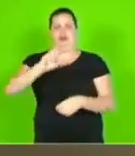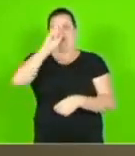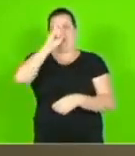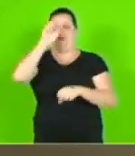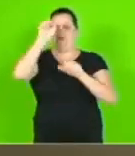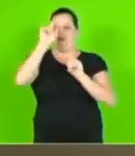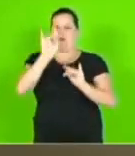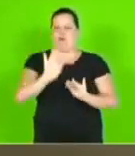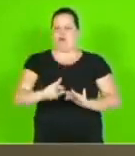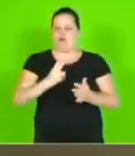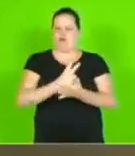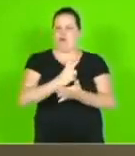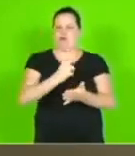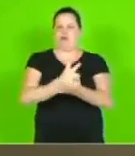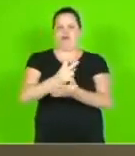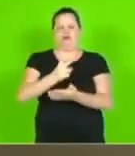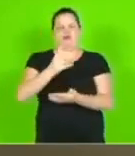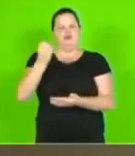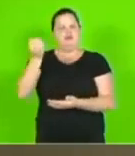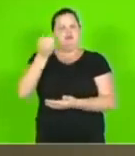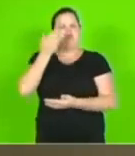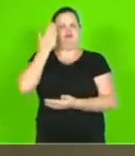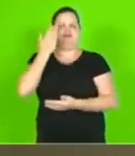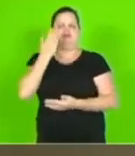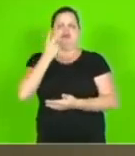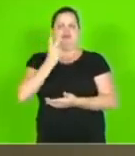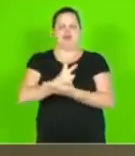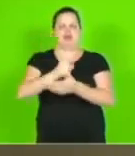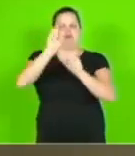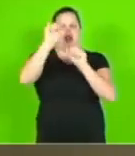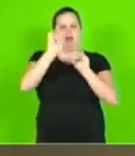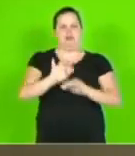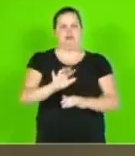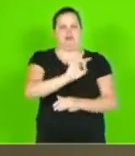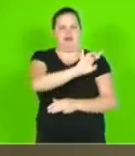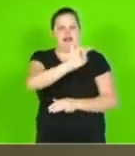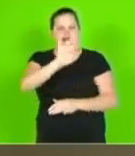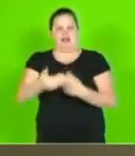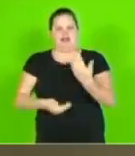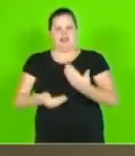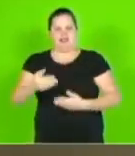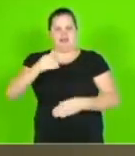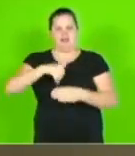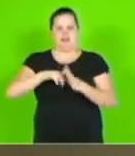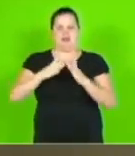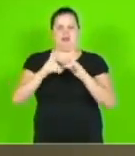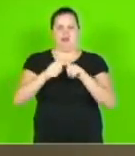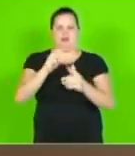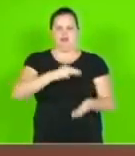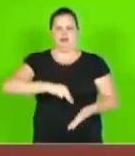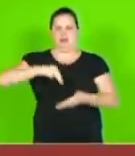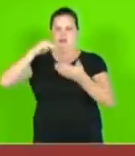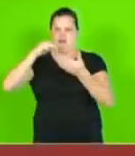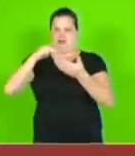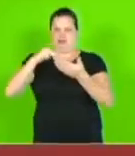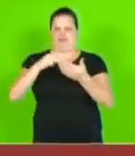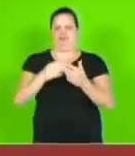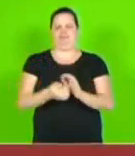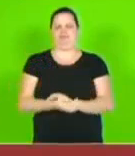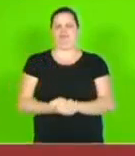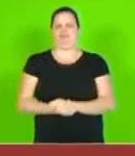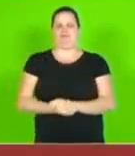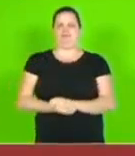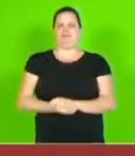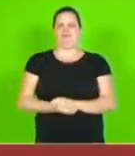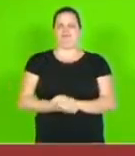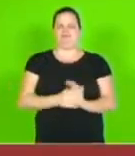We're excited to see that the work is being realized, and that the word has reached so many